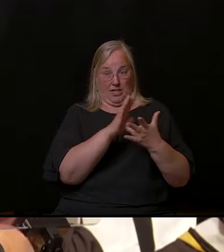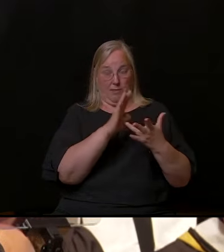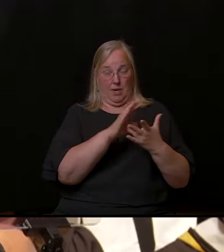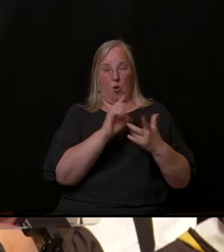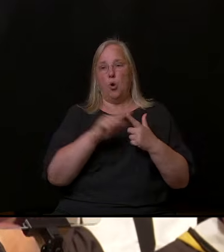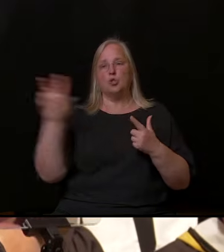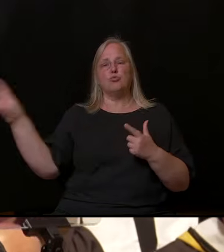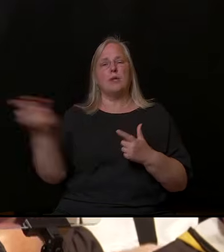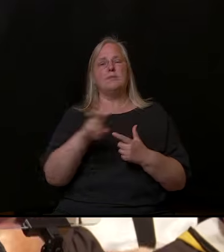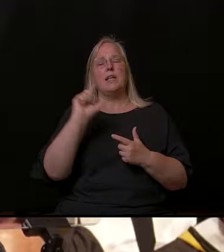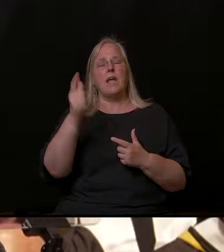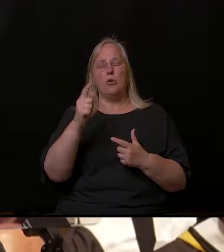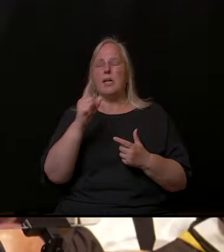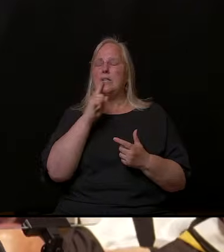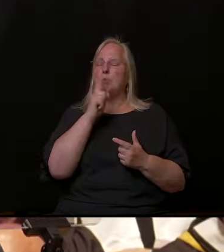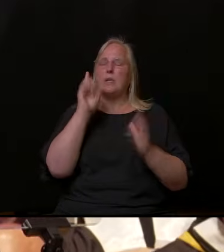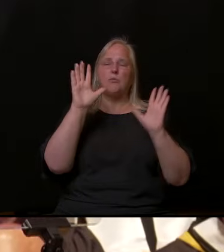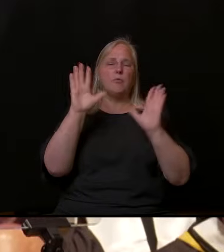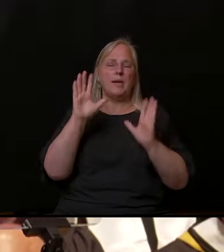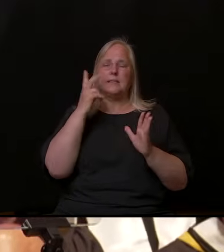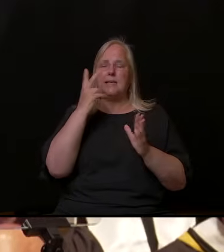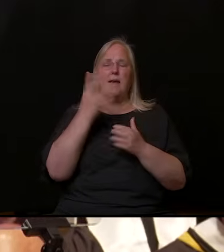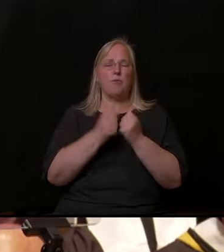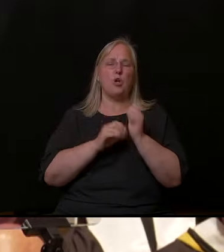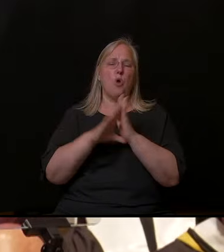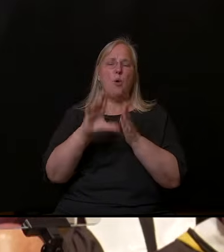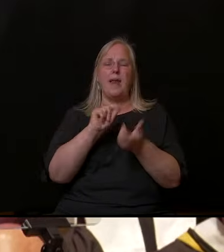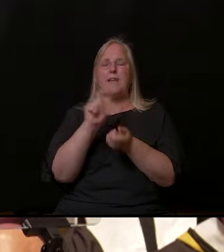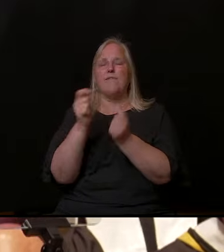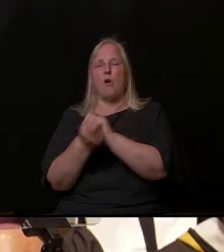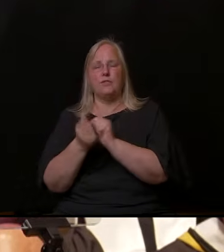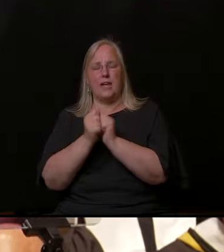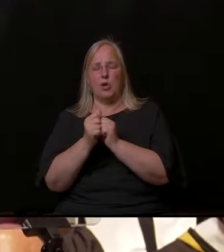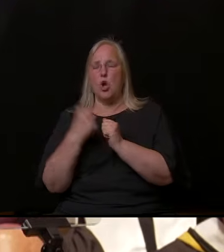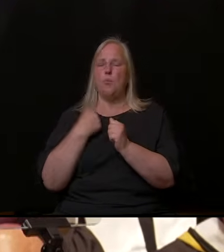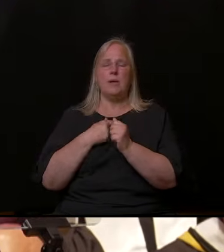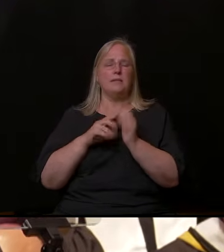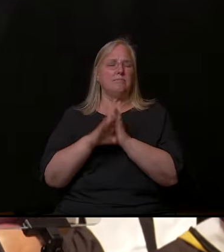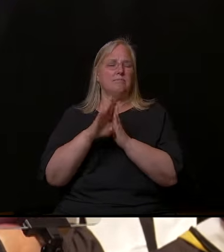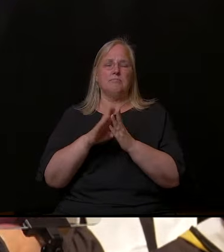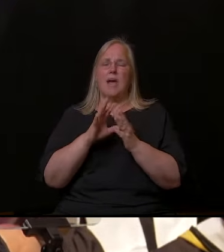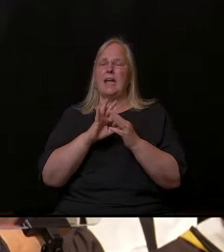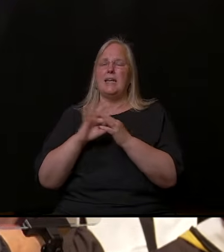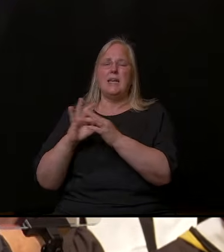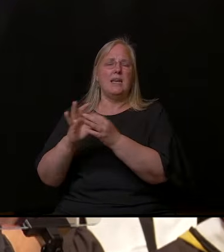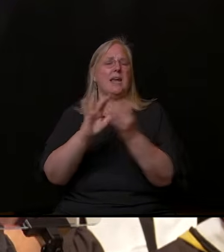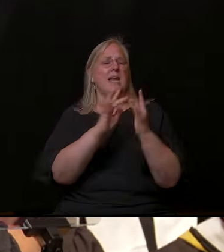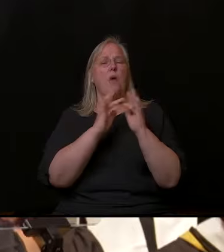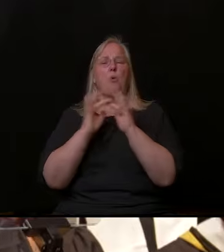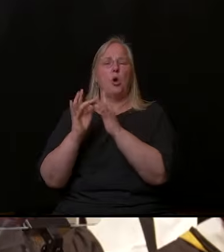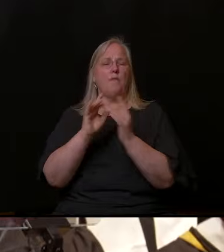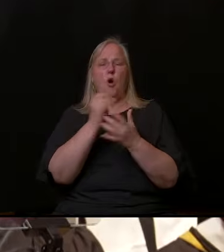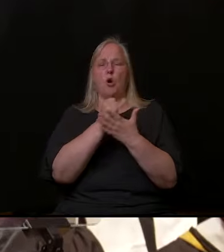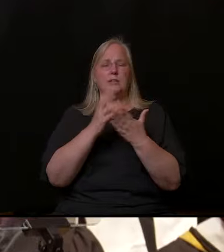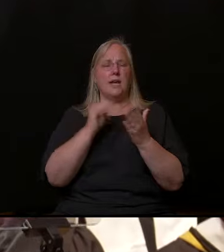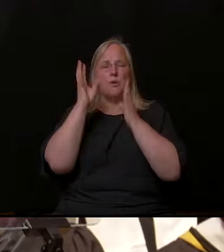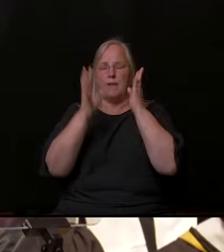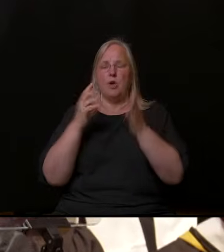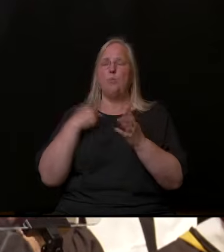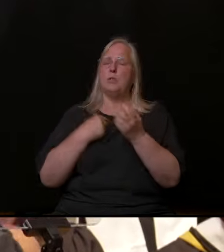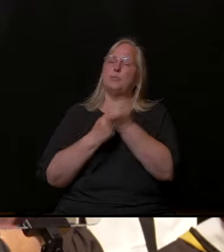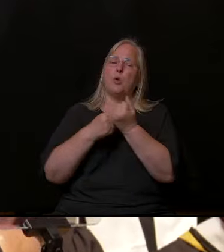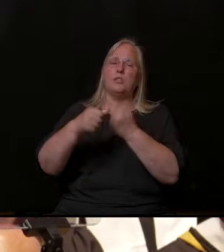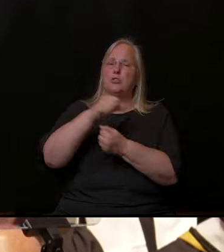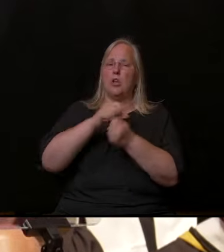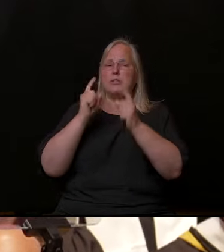see everyone grow and evolve together. We've formed such an incredible network of artists and creatives. We support each other's endeavors,